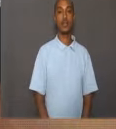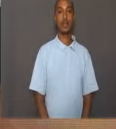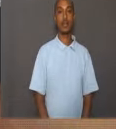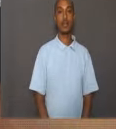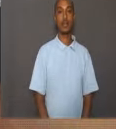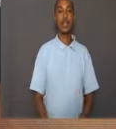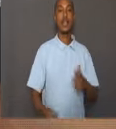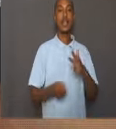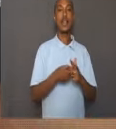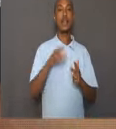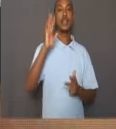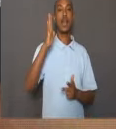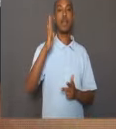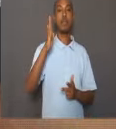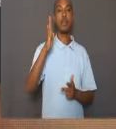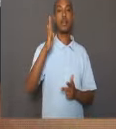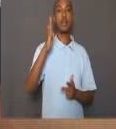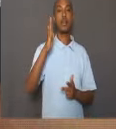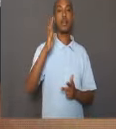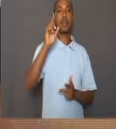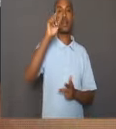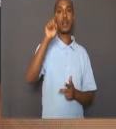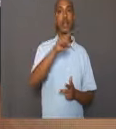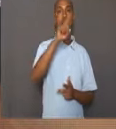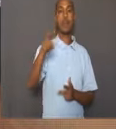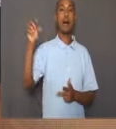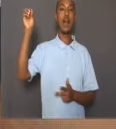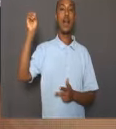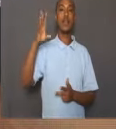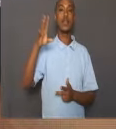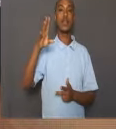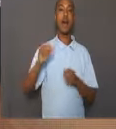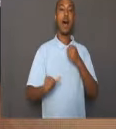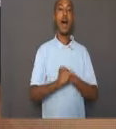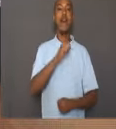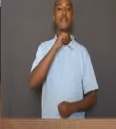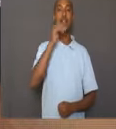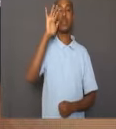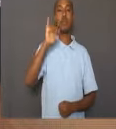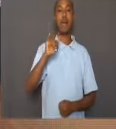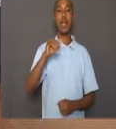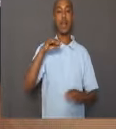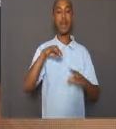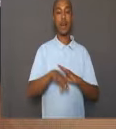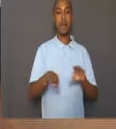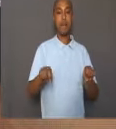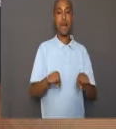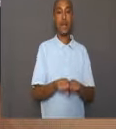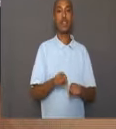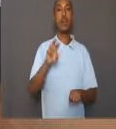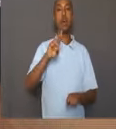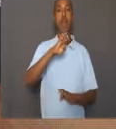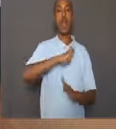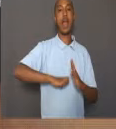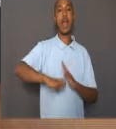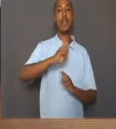The third type, gamma rays, are unaffected by an external magnetic or